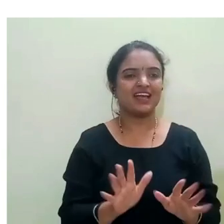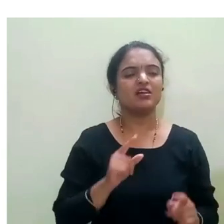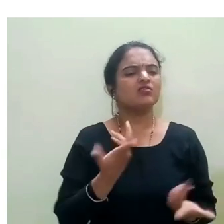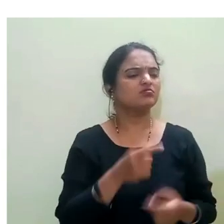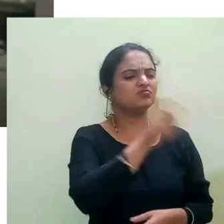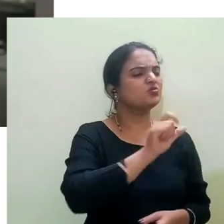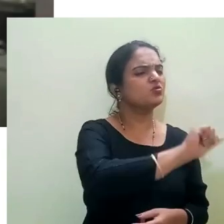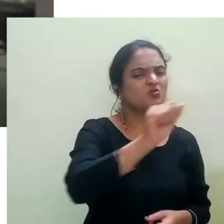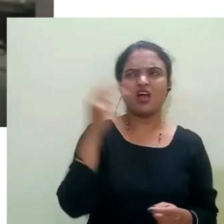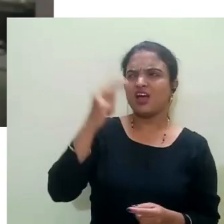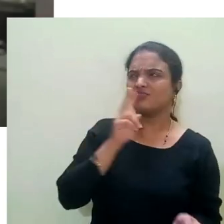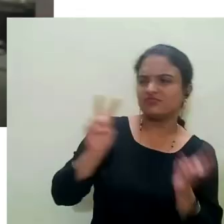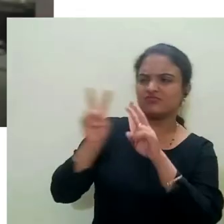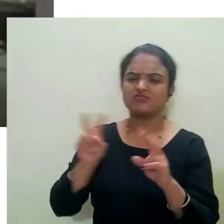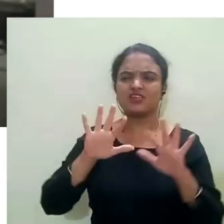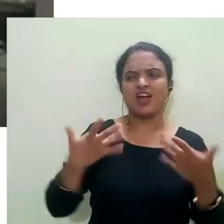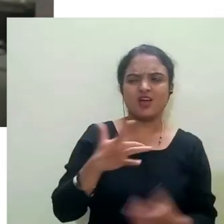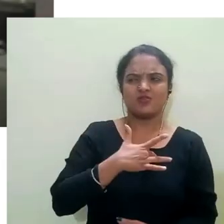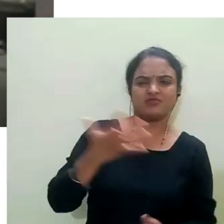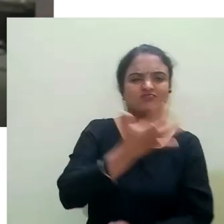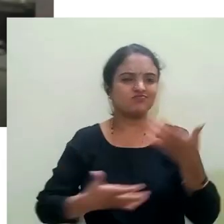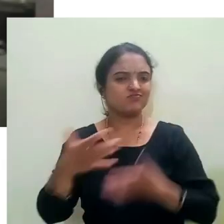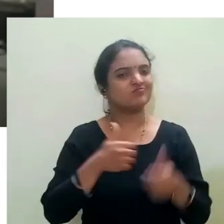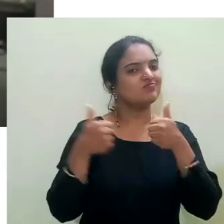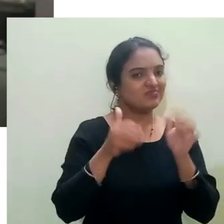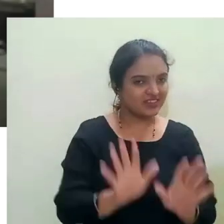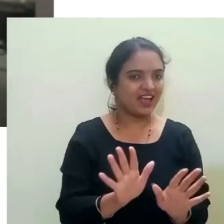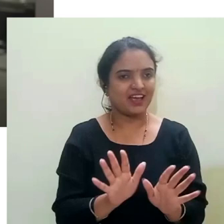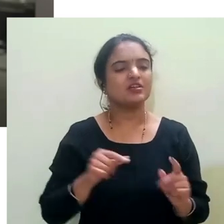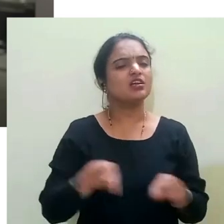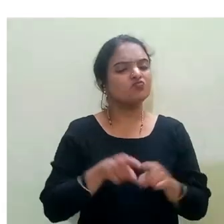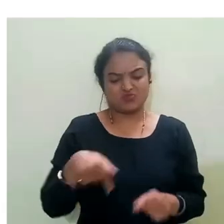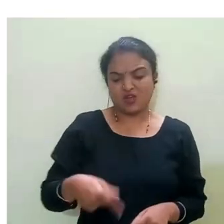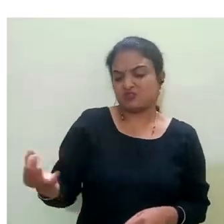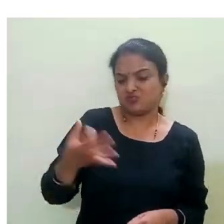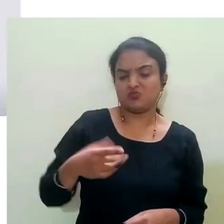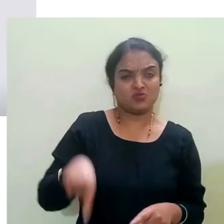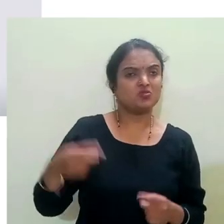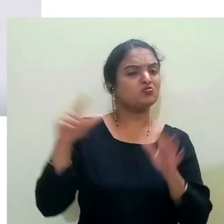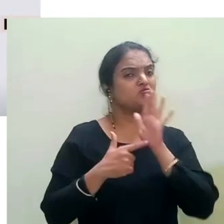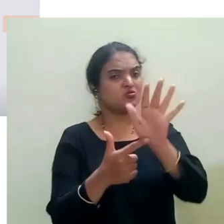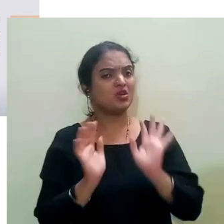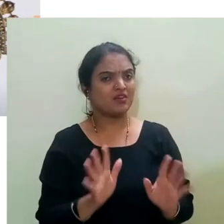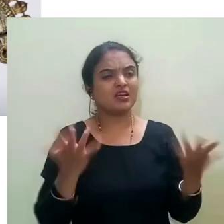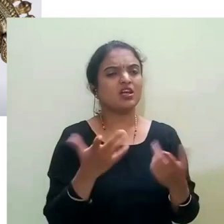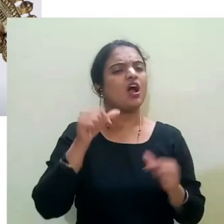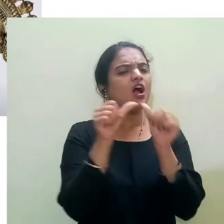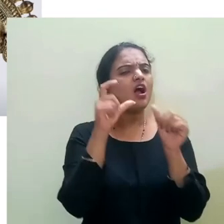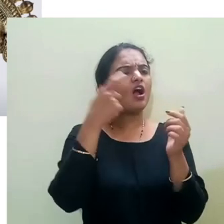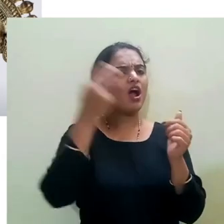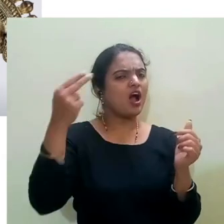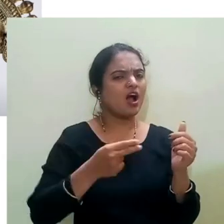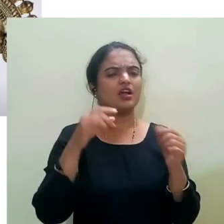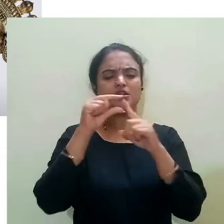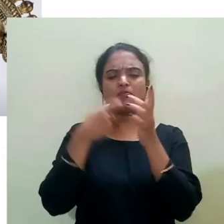sessions, where everyone comes together to look at art and have conversations around it. We also launched an exciting new series called Art